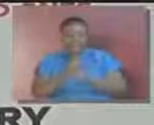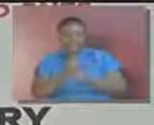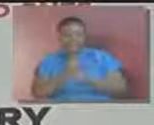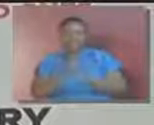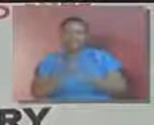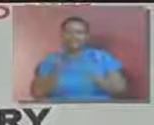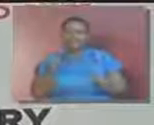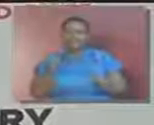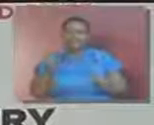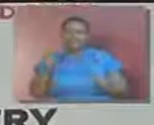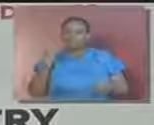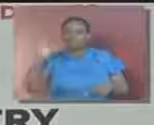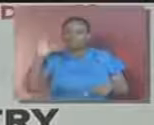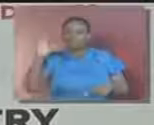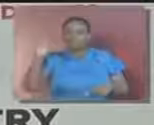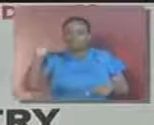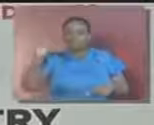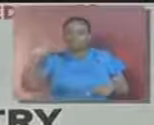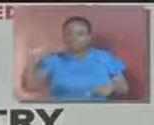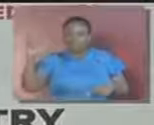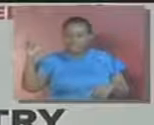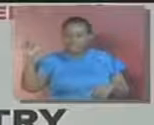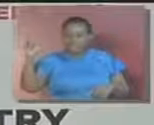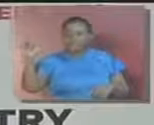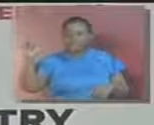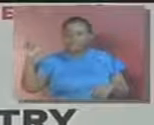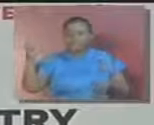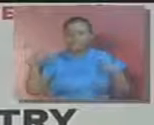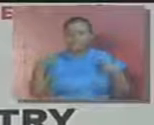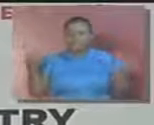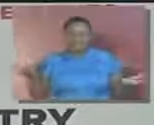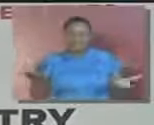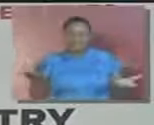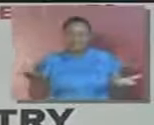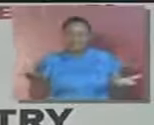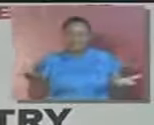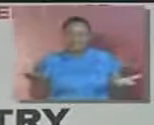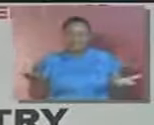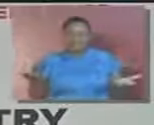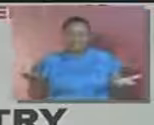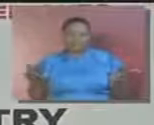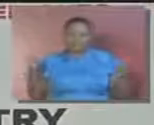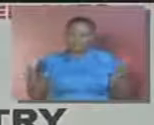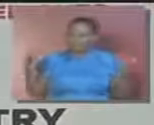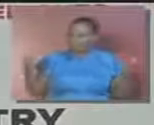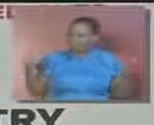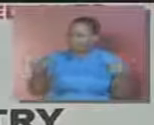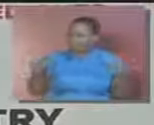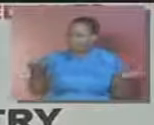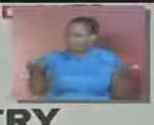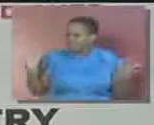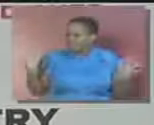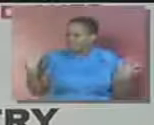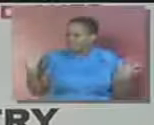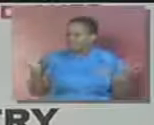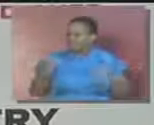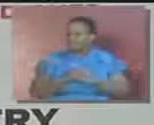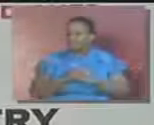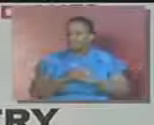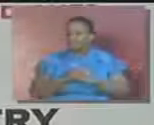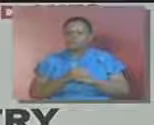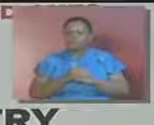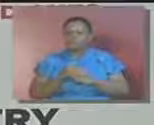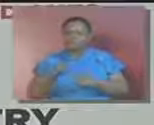is already here. Just to make it simple, we were told we'll be getting 100,000